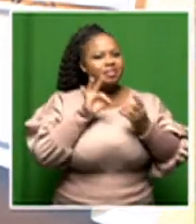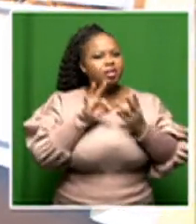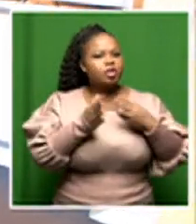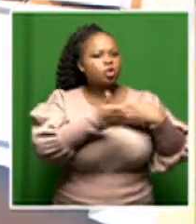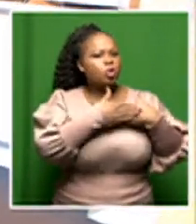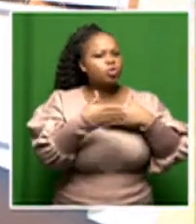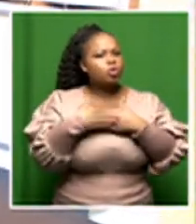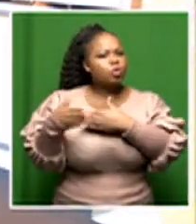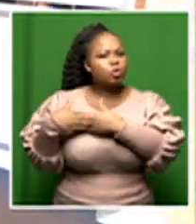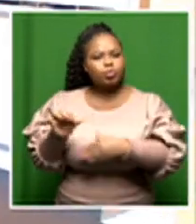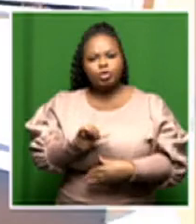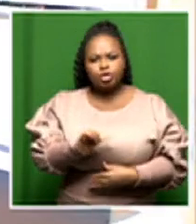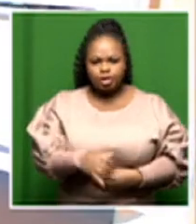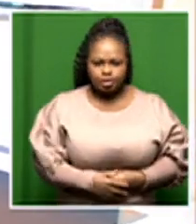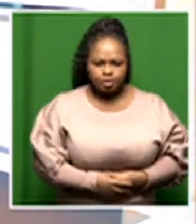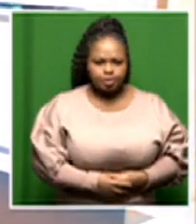shut.